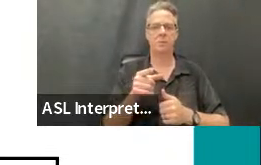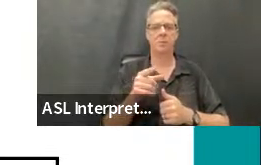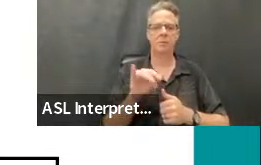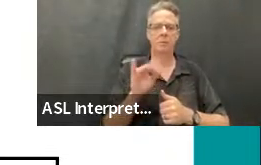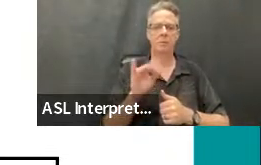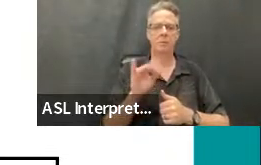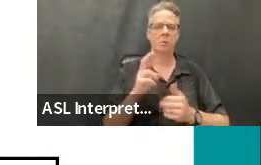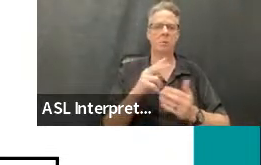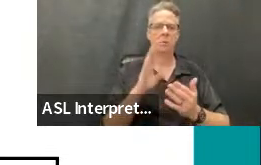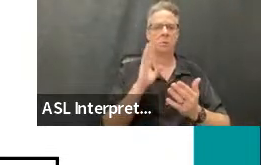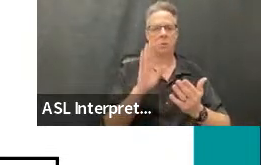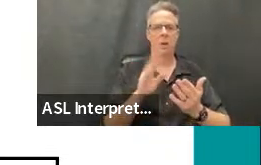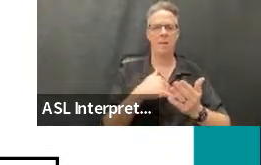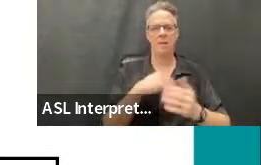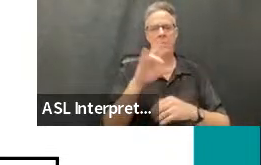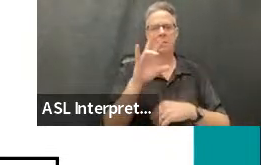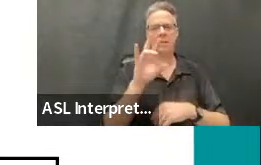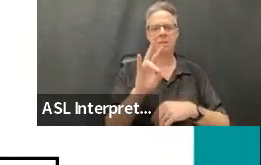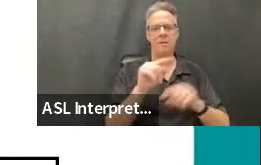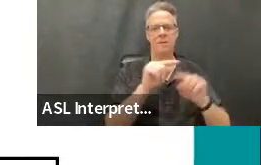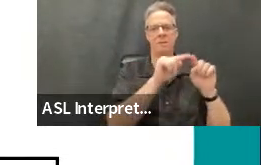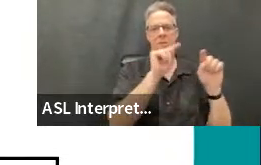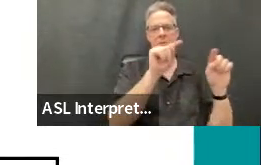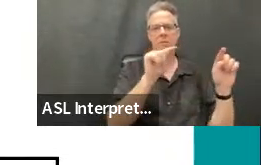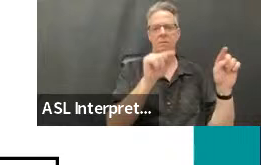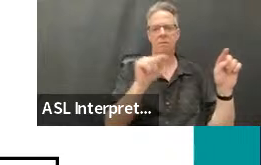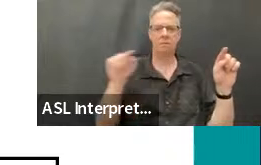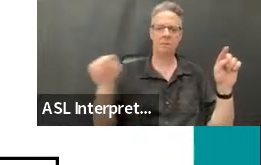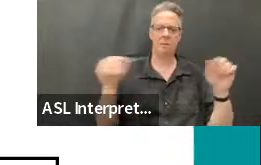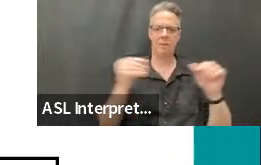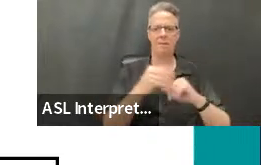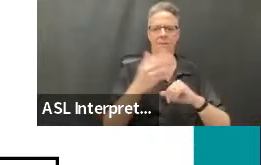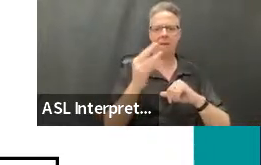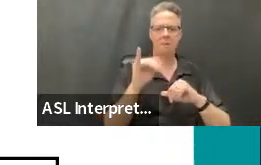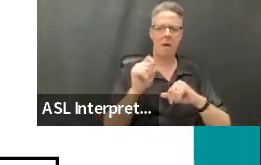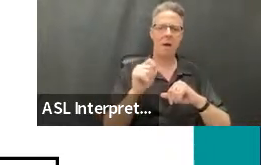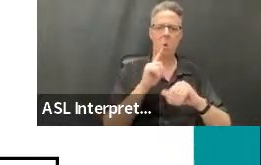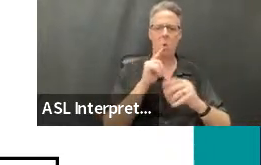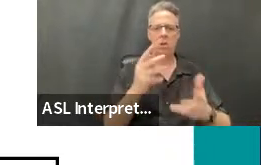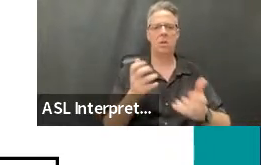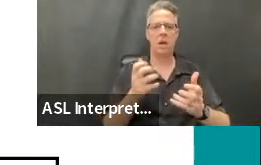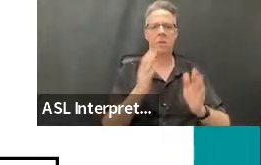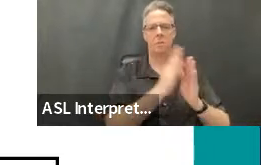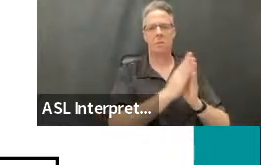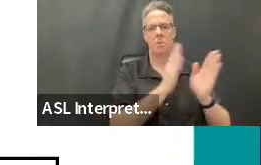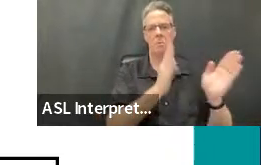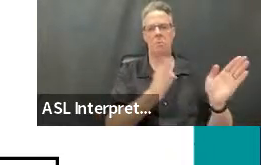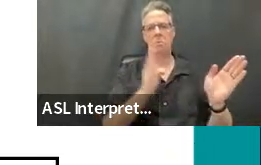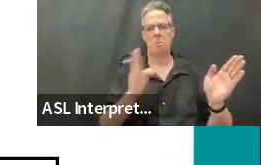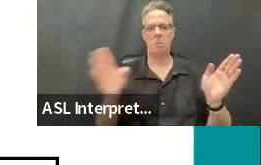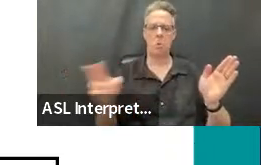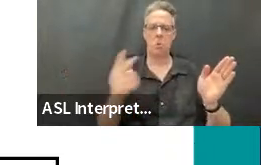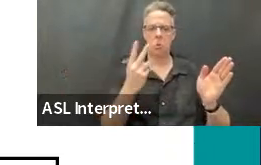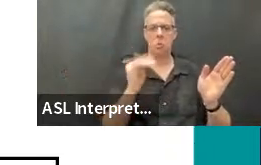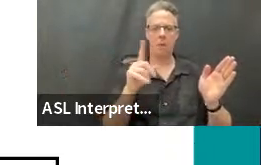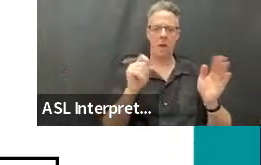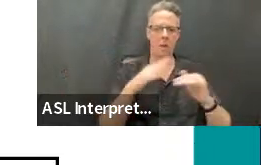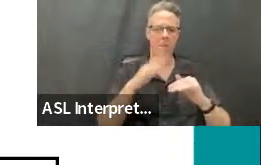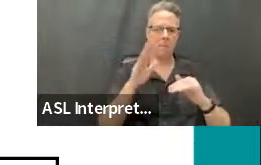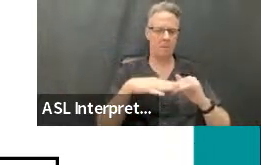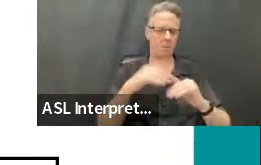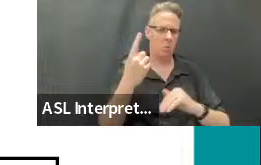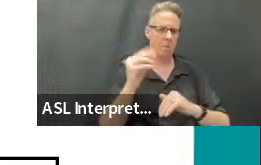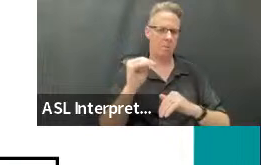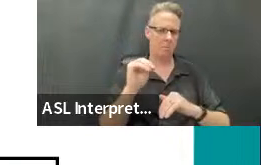IBR program area. We've got 7 interchanges in our 5 miles. Desirable interchange spacing is 2 miles with a minimum standard about